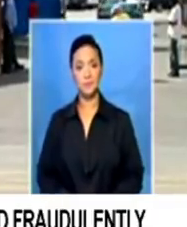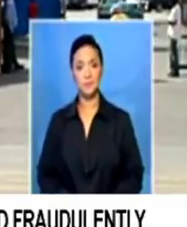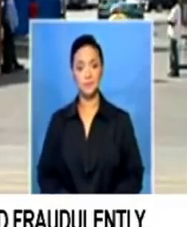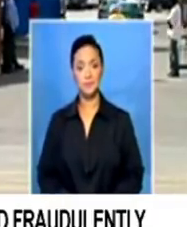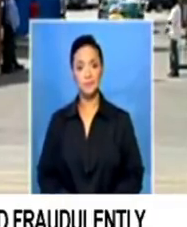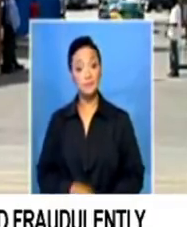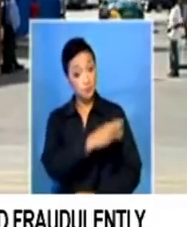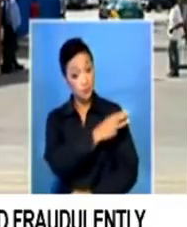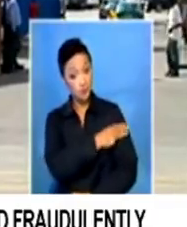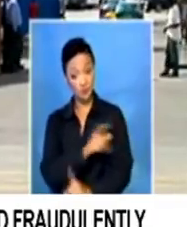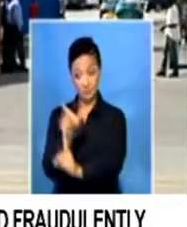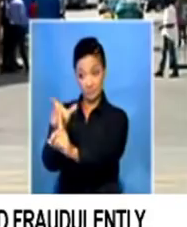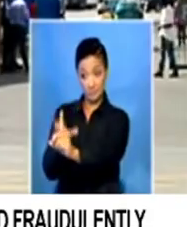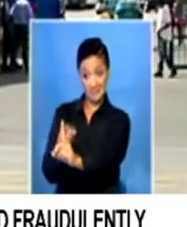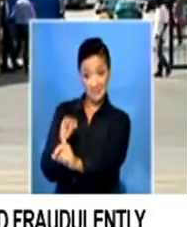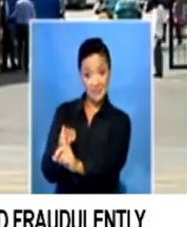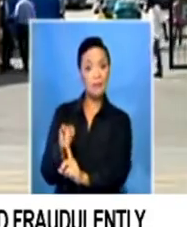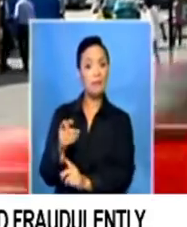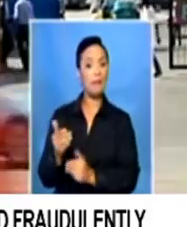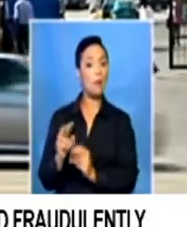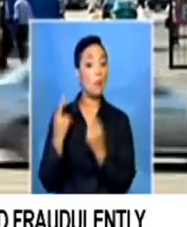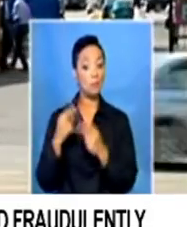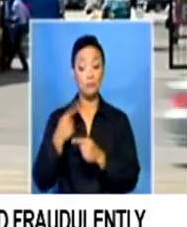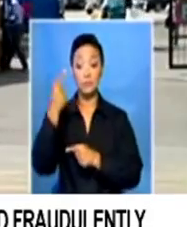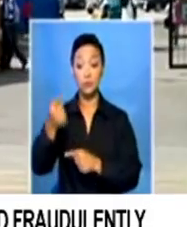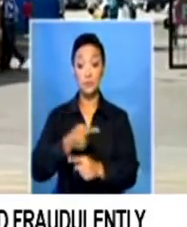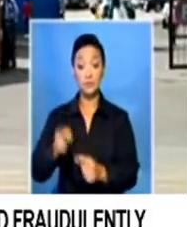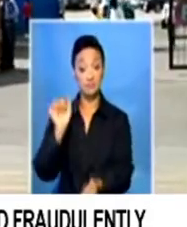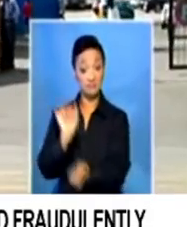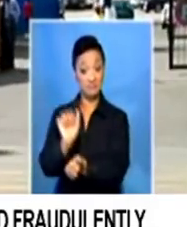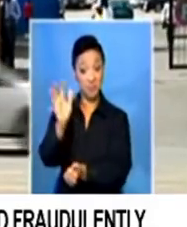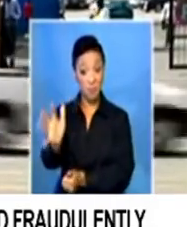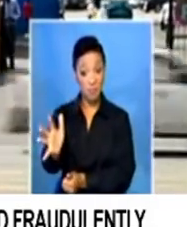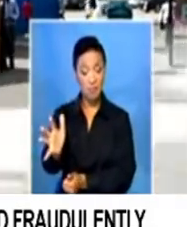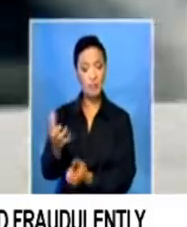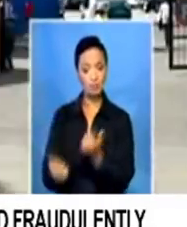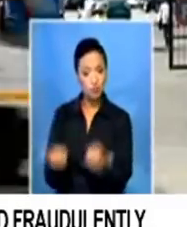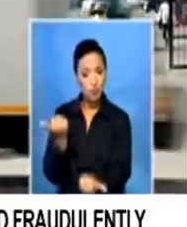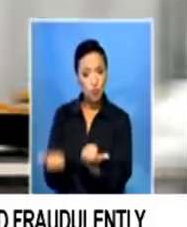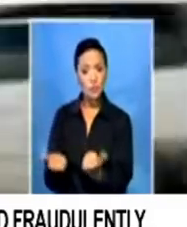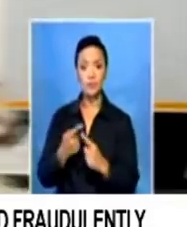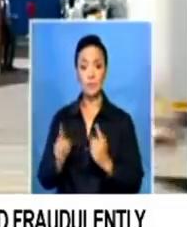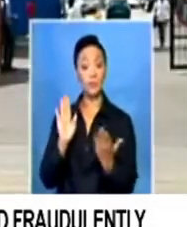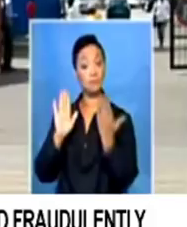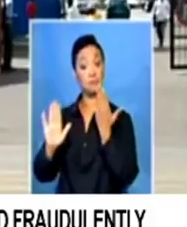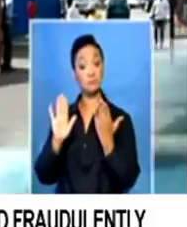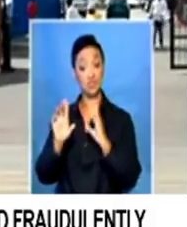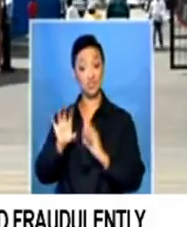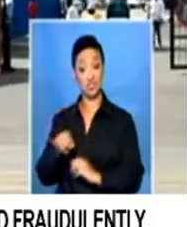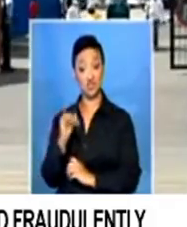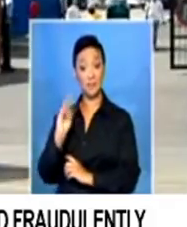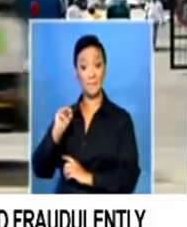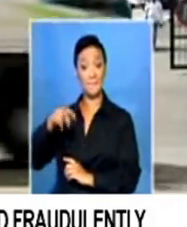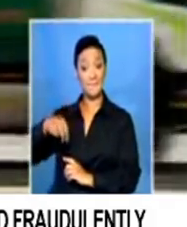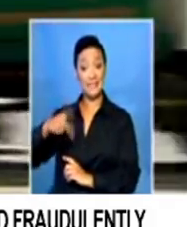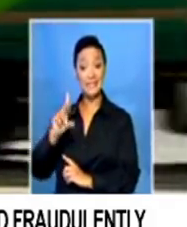the official in question is expected to be charged next week, the Johannesburg Metro Police Department does not rule out the possibility